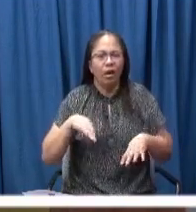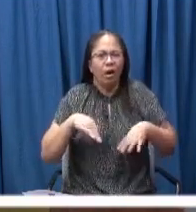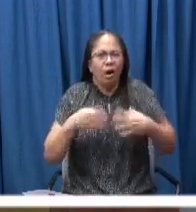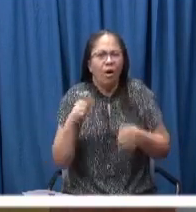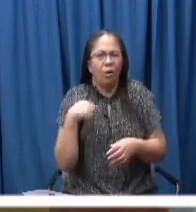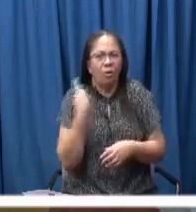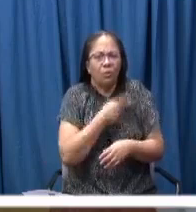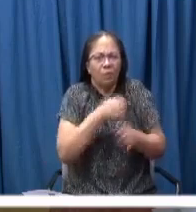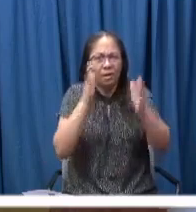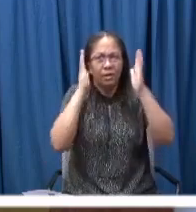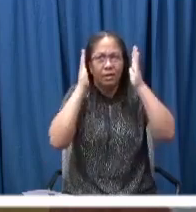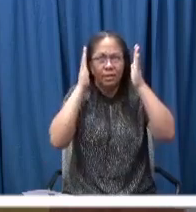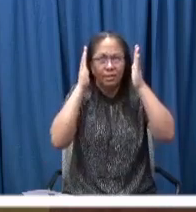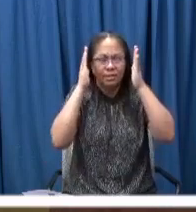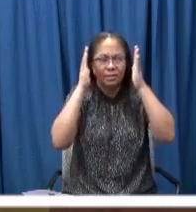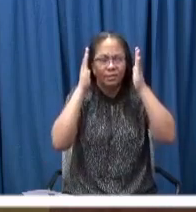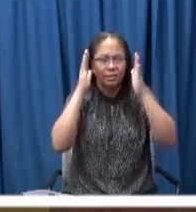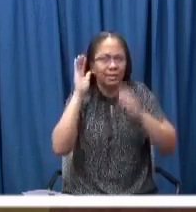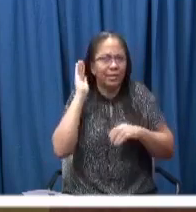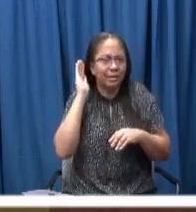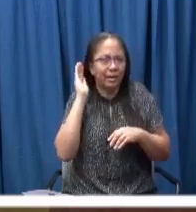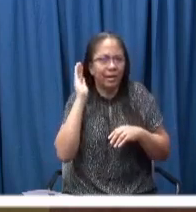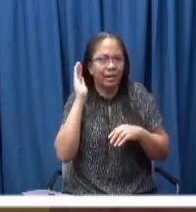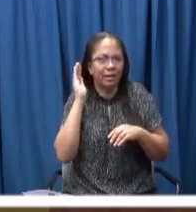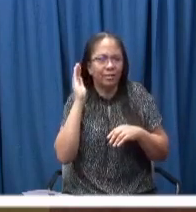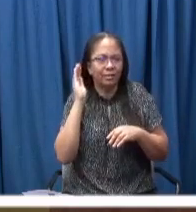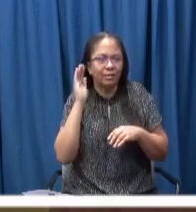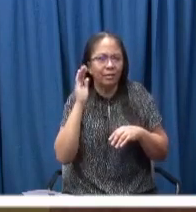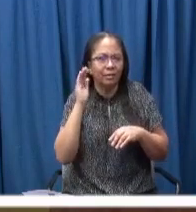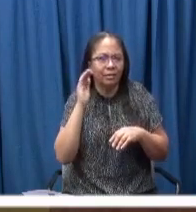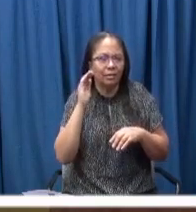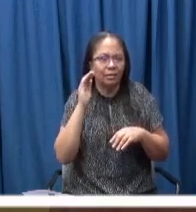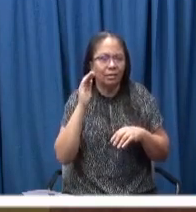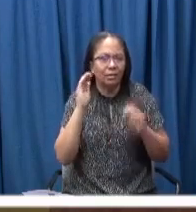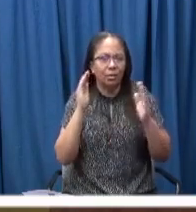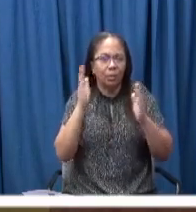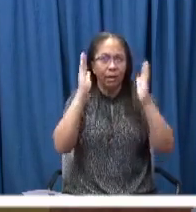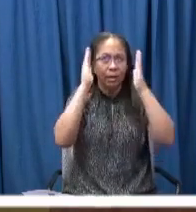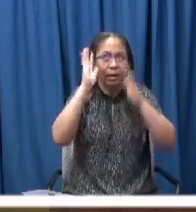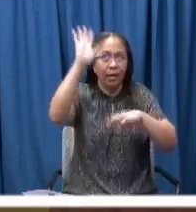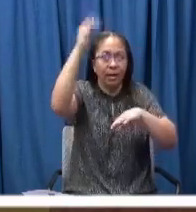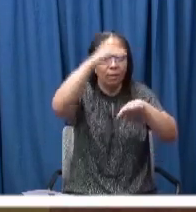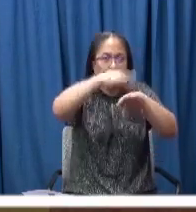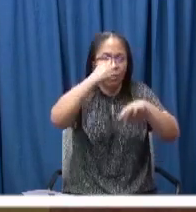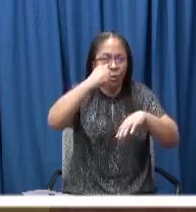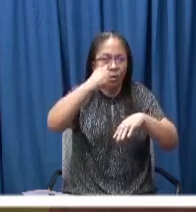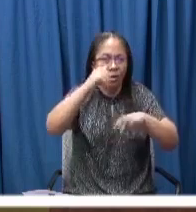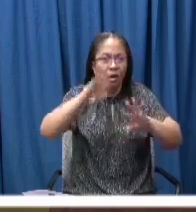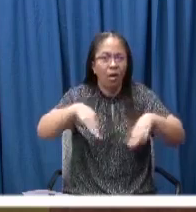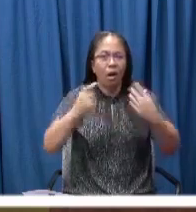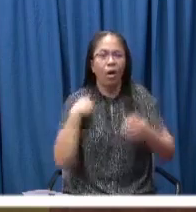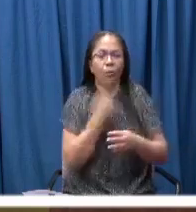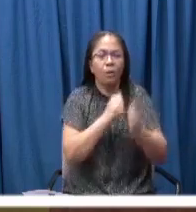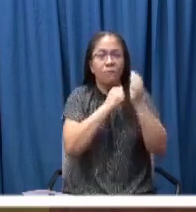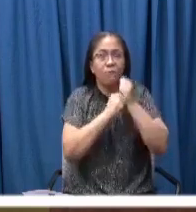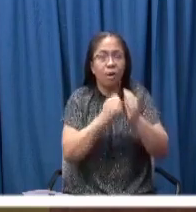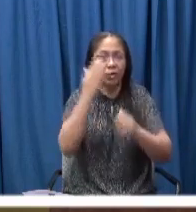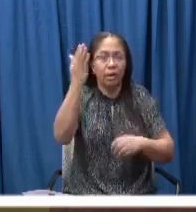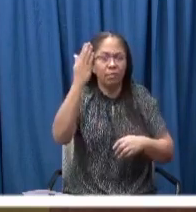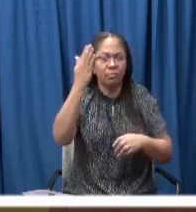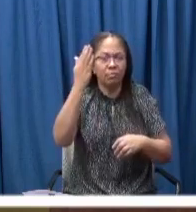listen, to hear, to be called, and to follow. Are